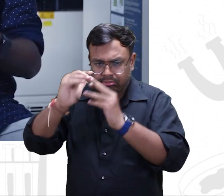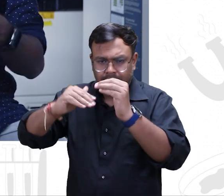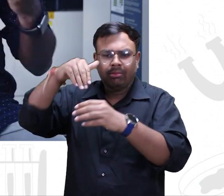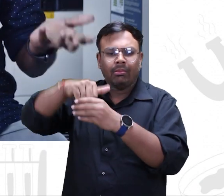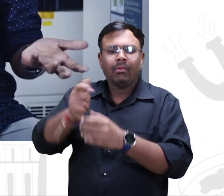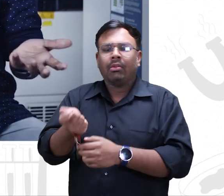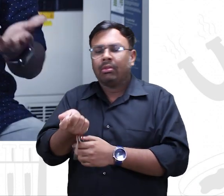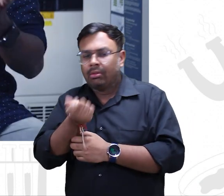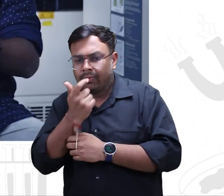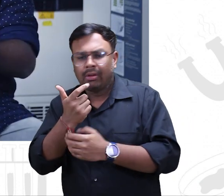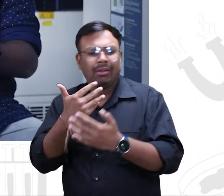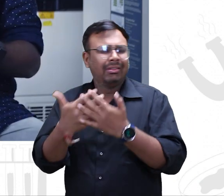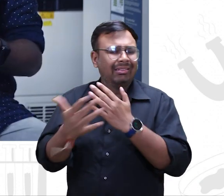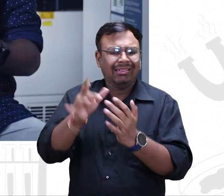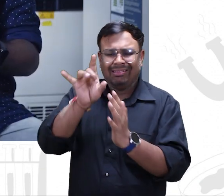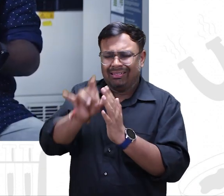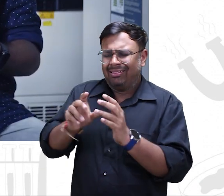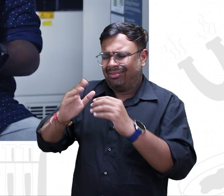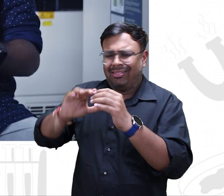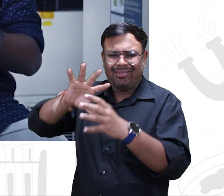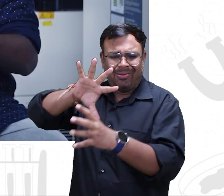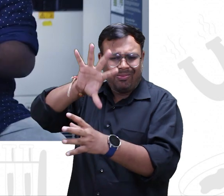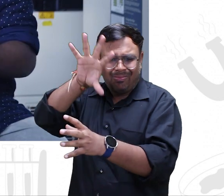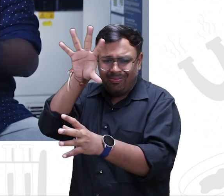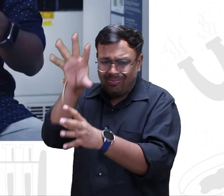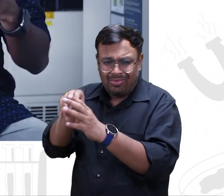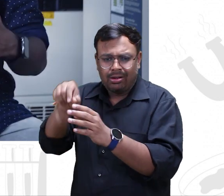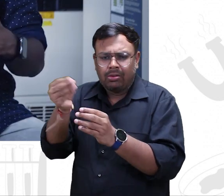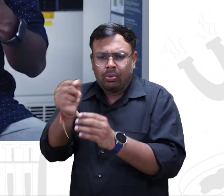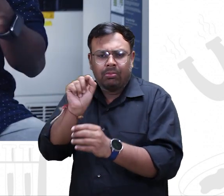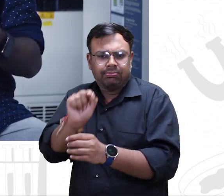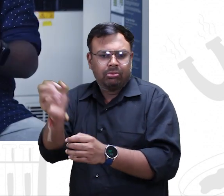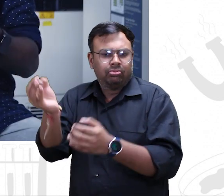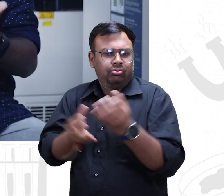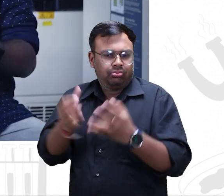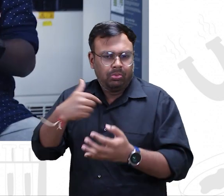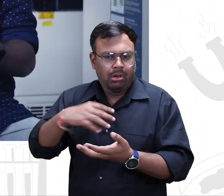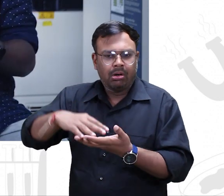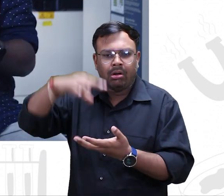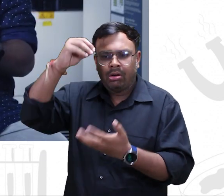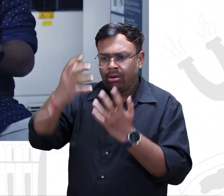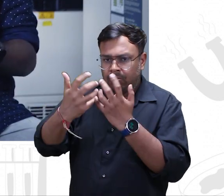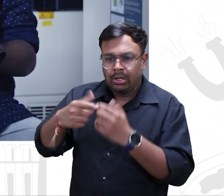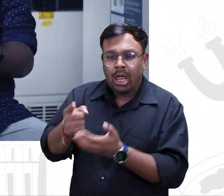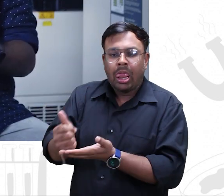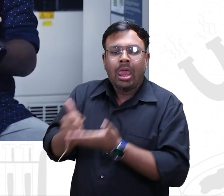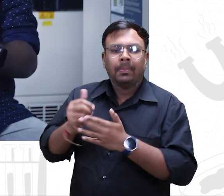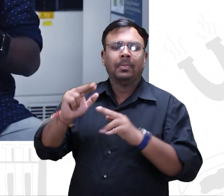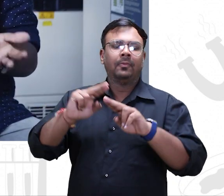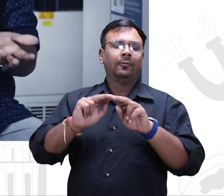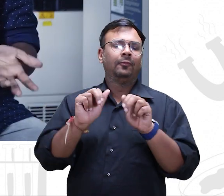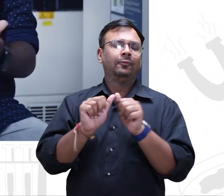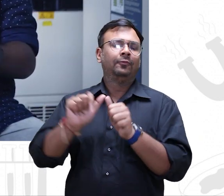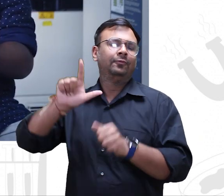products such as antibiotics, surfactants, lipopeptides, etc., to name a few. We have identified several mechanistic determinants that